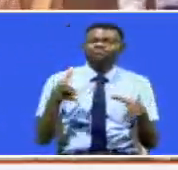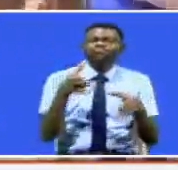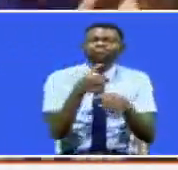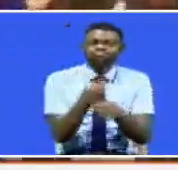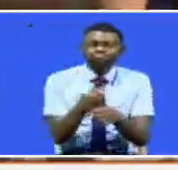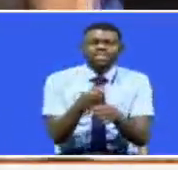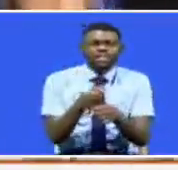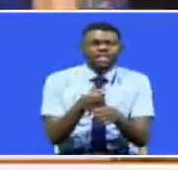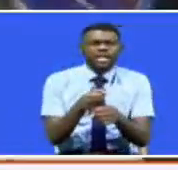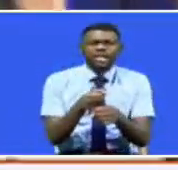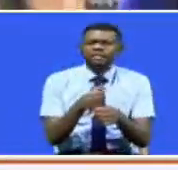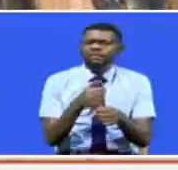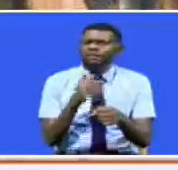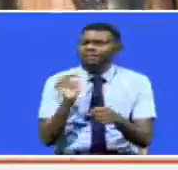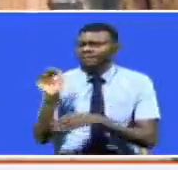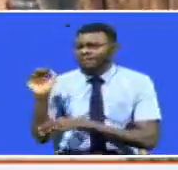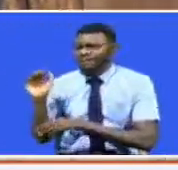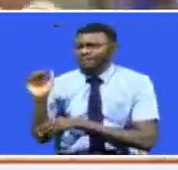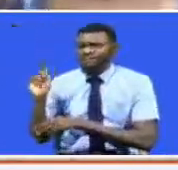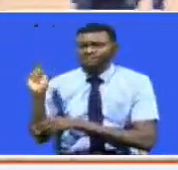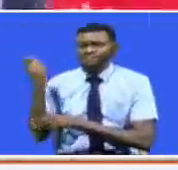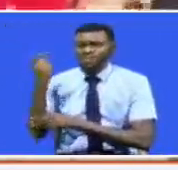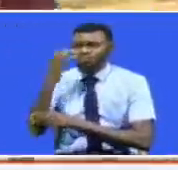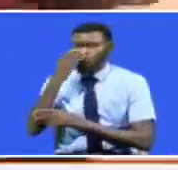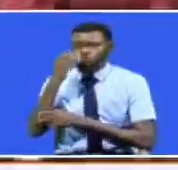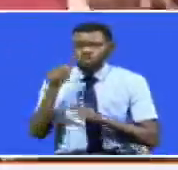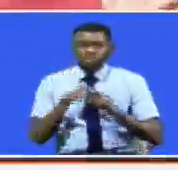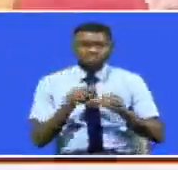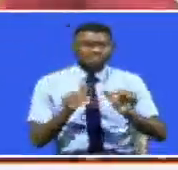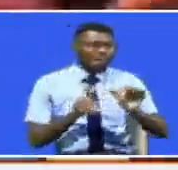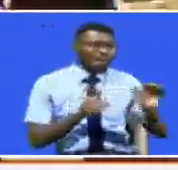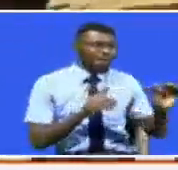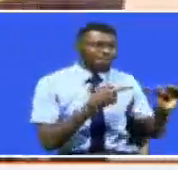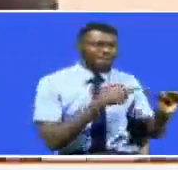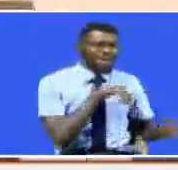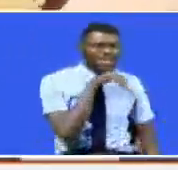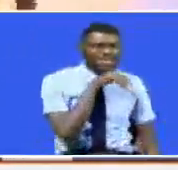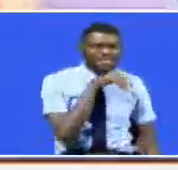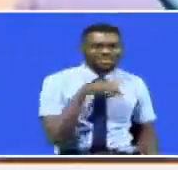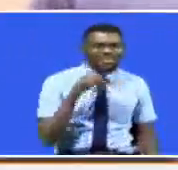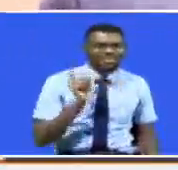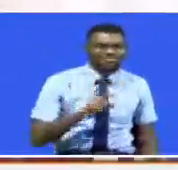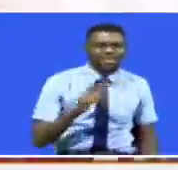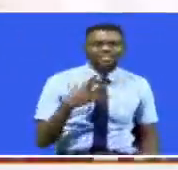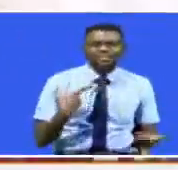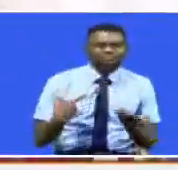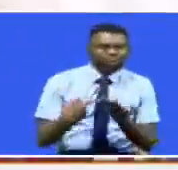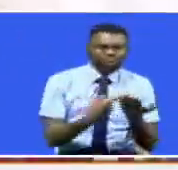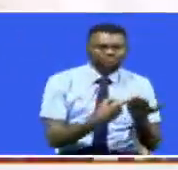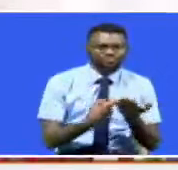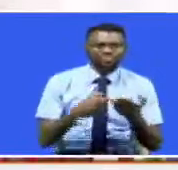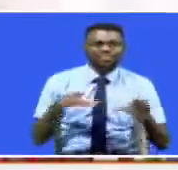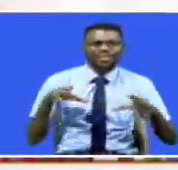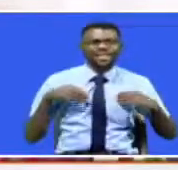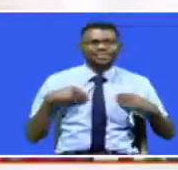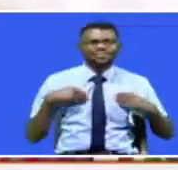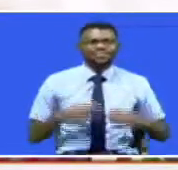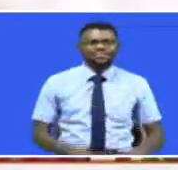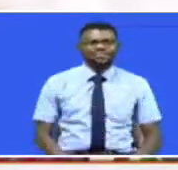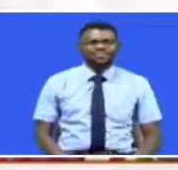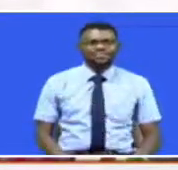Platform have asked President William Ruto and opposition leader Raila Odinga to embrace dialogue. The leadership